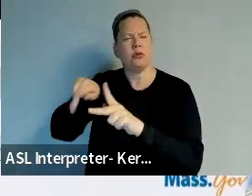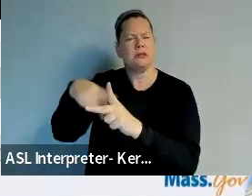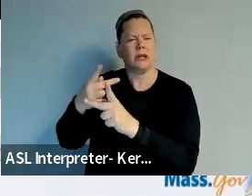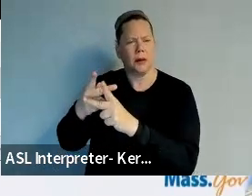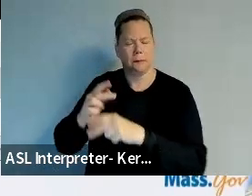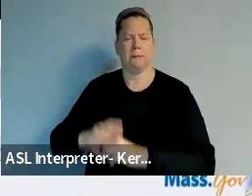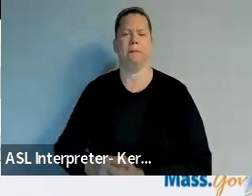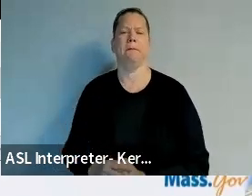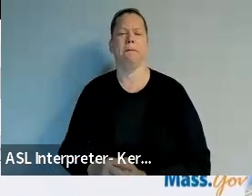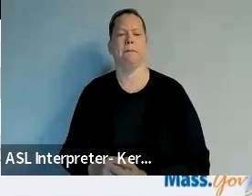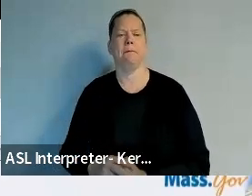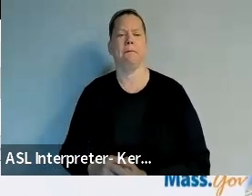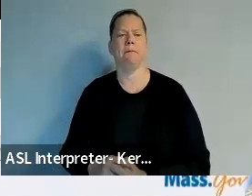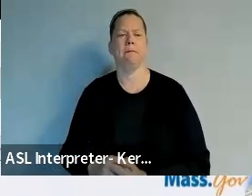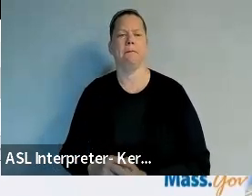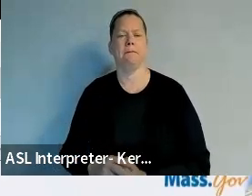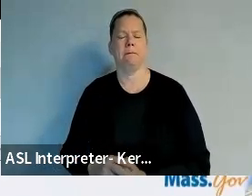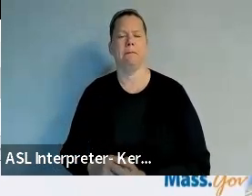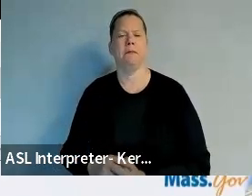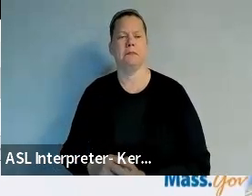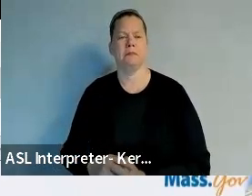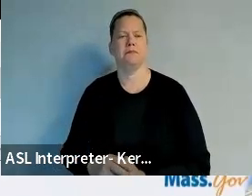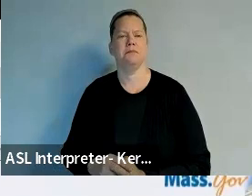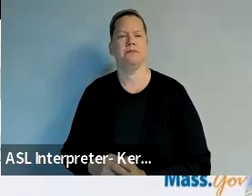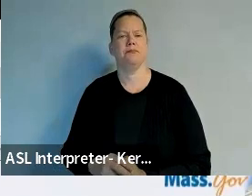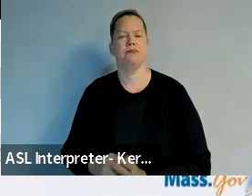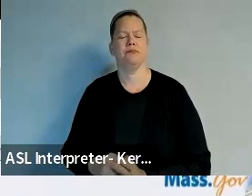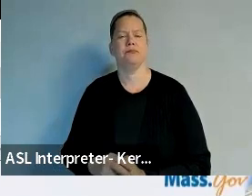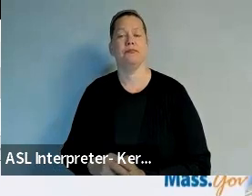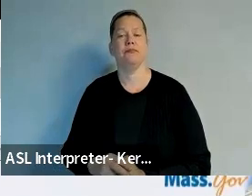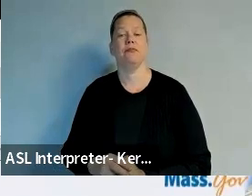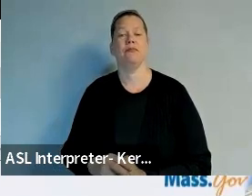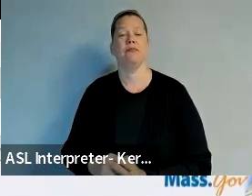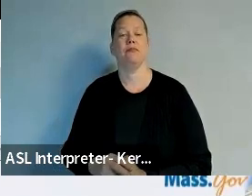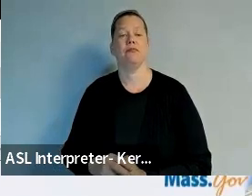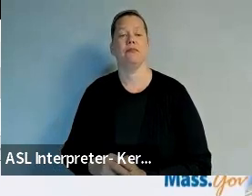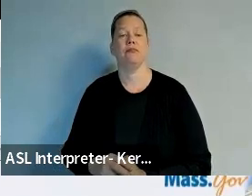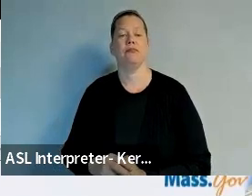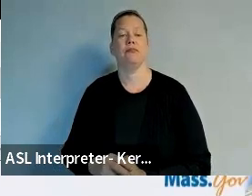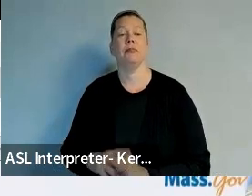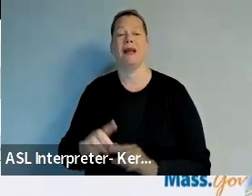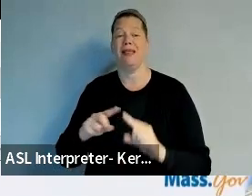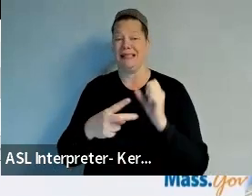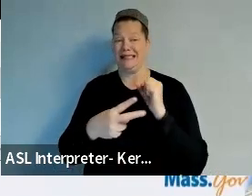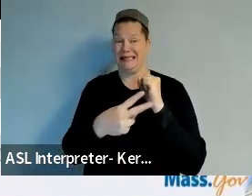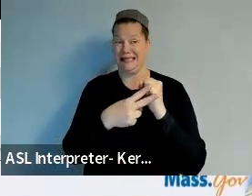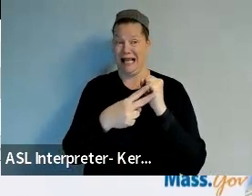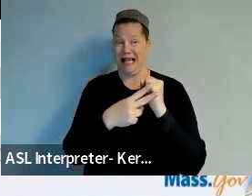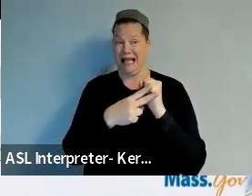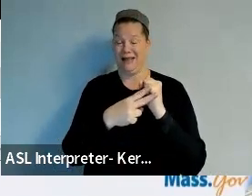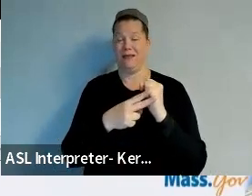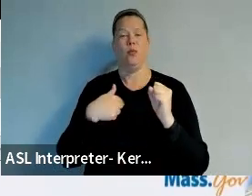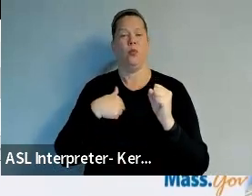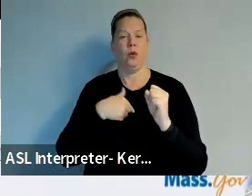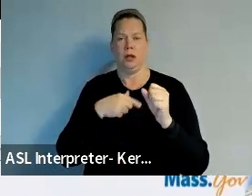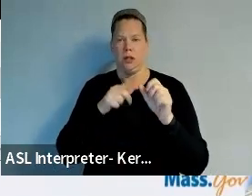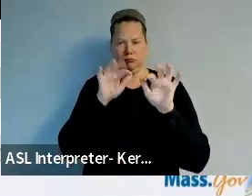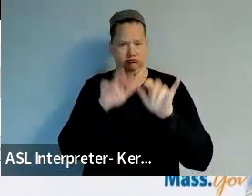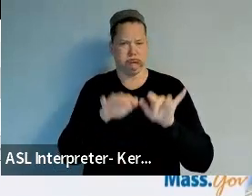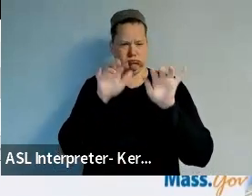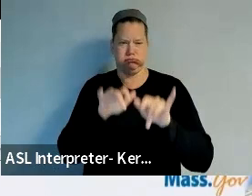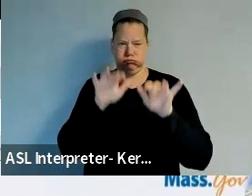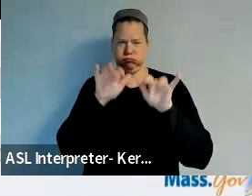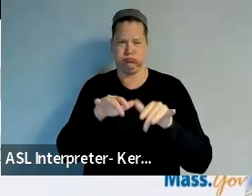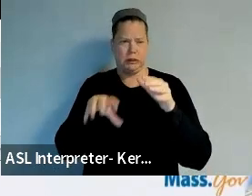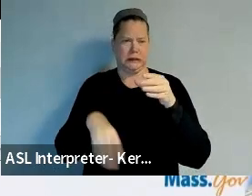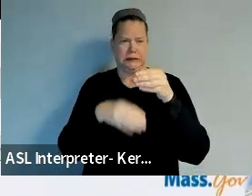following prompts and click Save to remain on the screen and complete any other additional